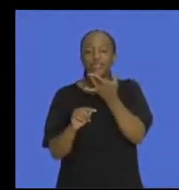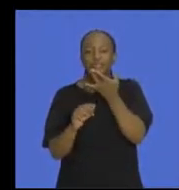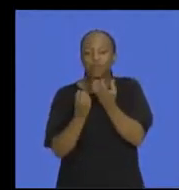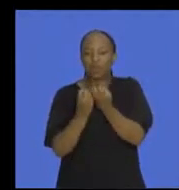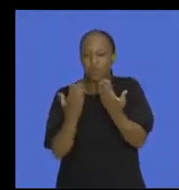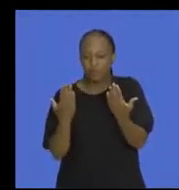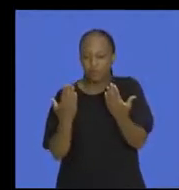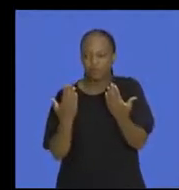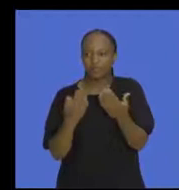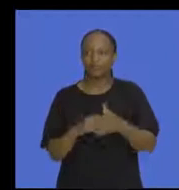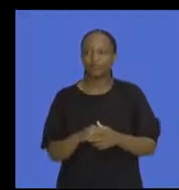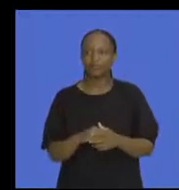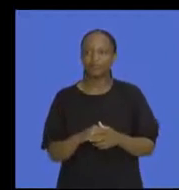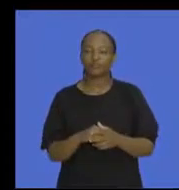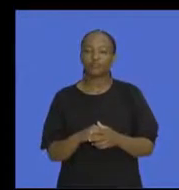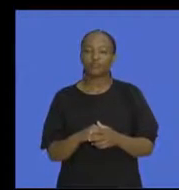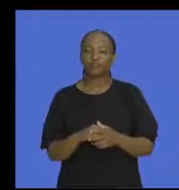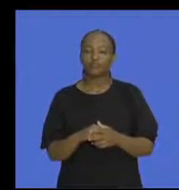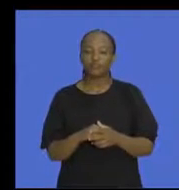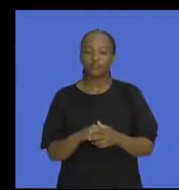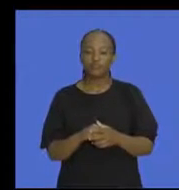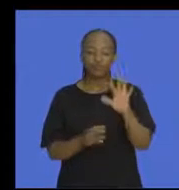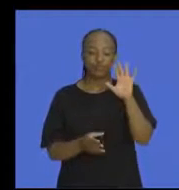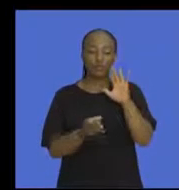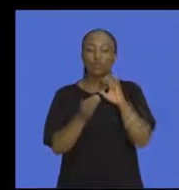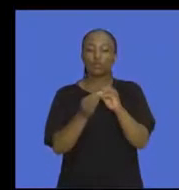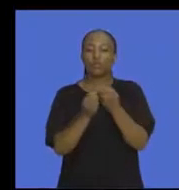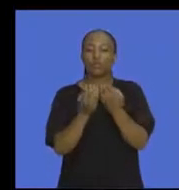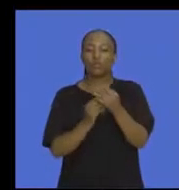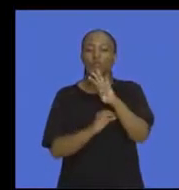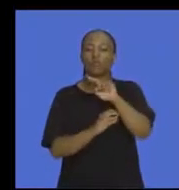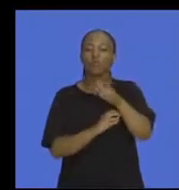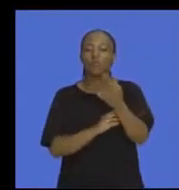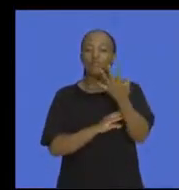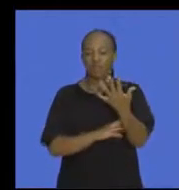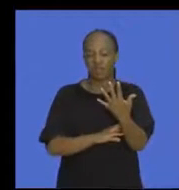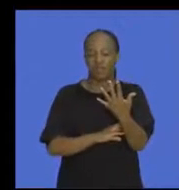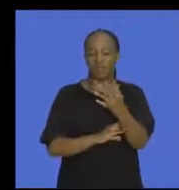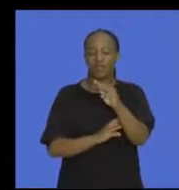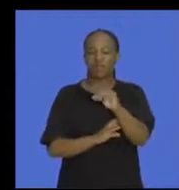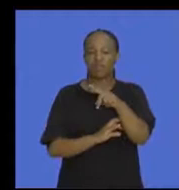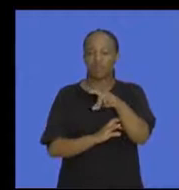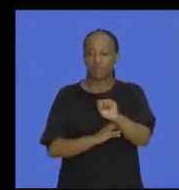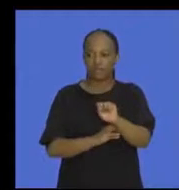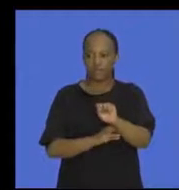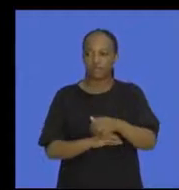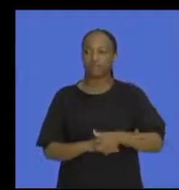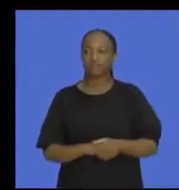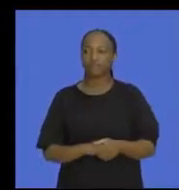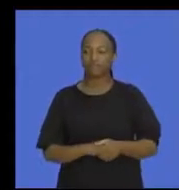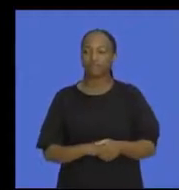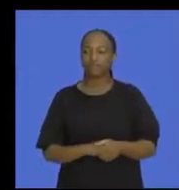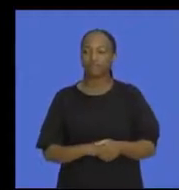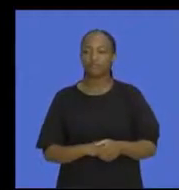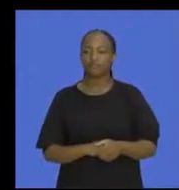battery which is that current, okay? The total current is 4.5 amperes, okay?